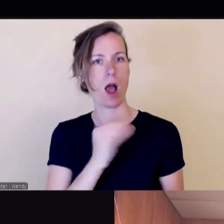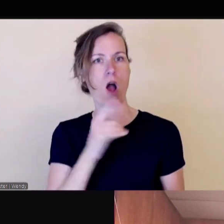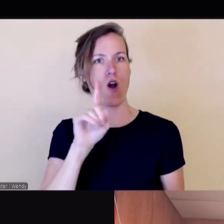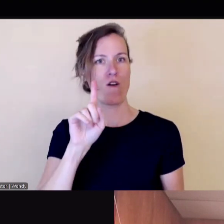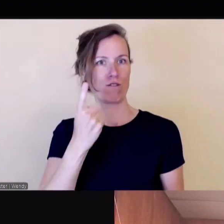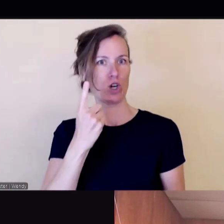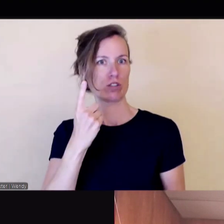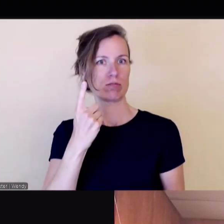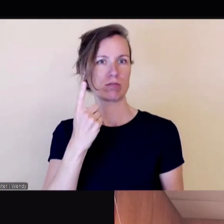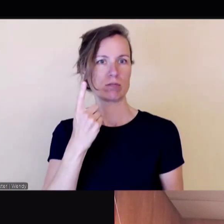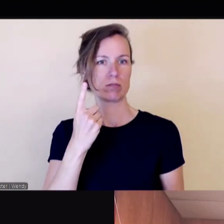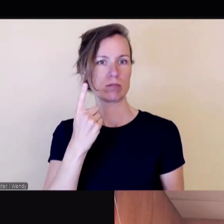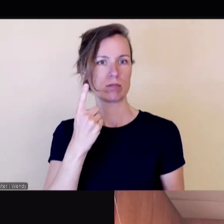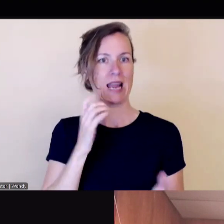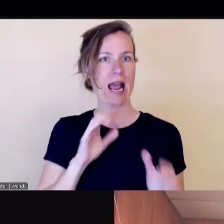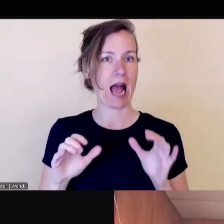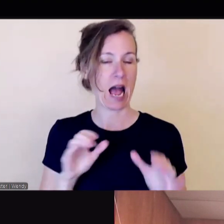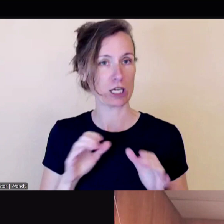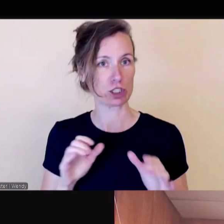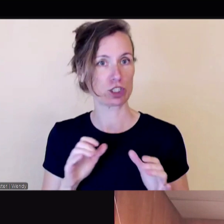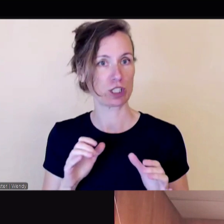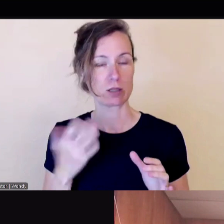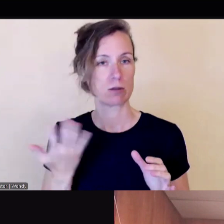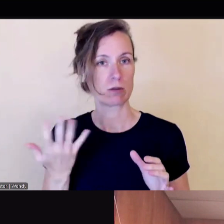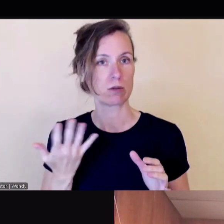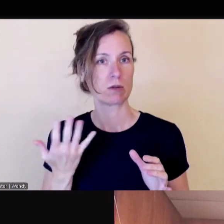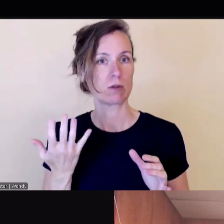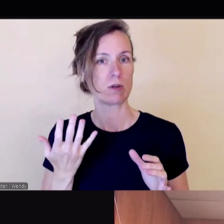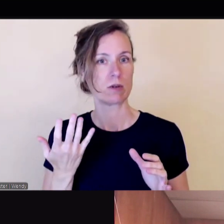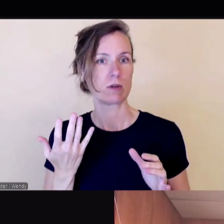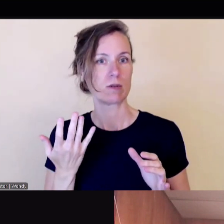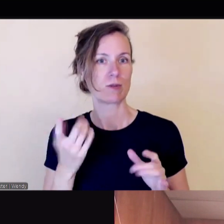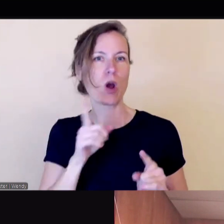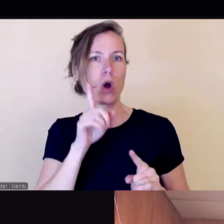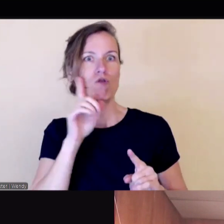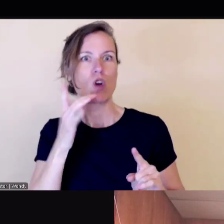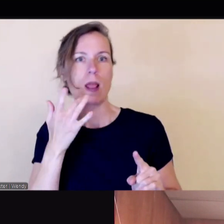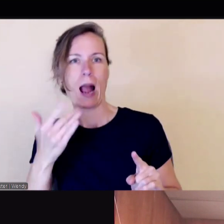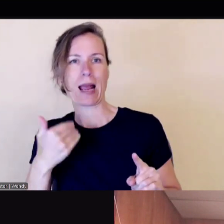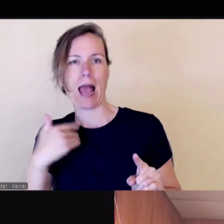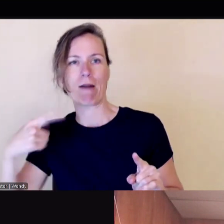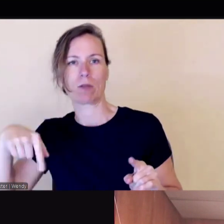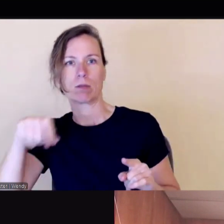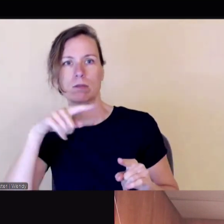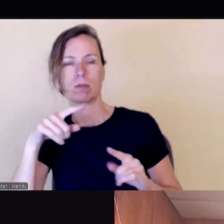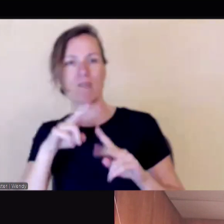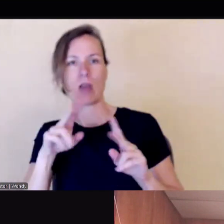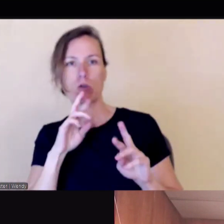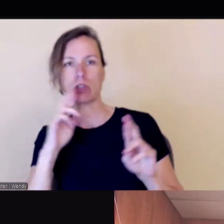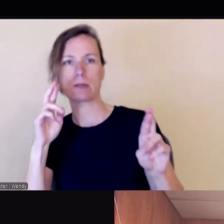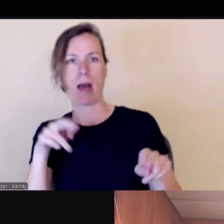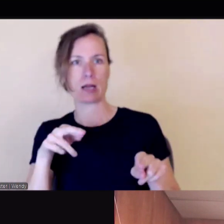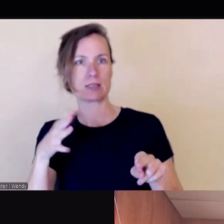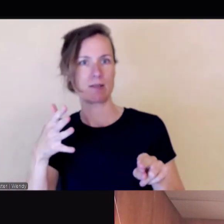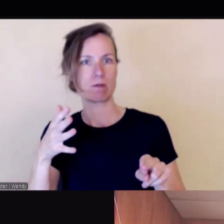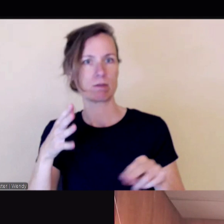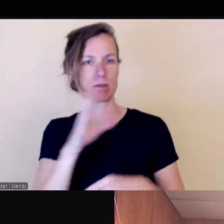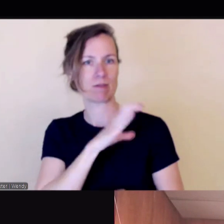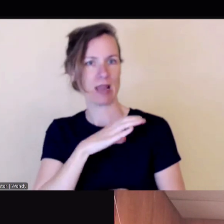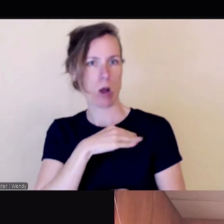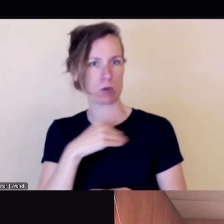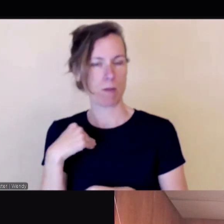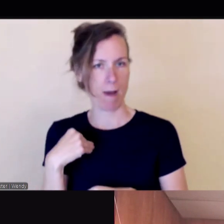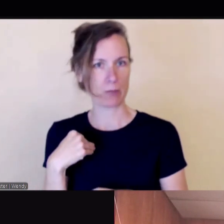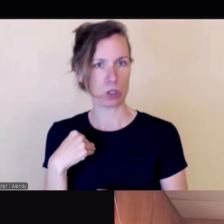lucky that we have a very responsive county council member living in Cheverly, so we will often reach out to our District 5 or an